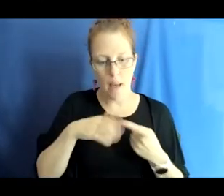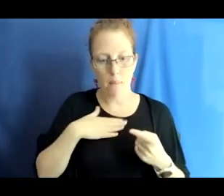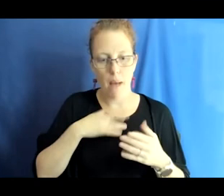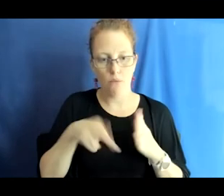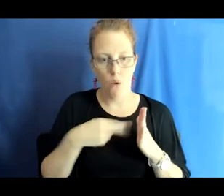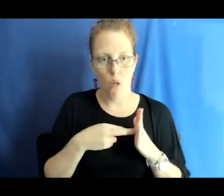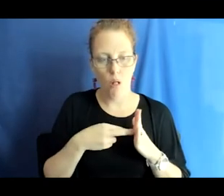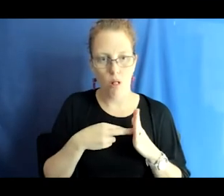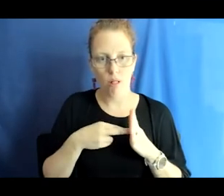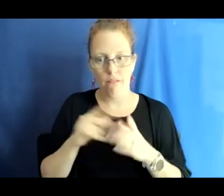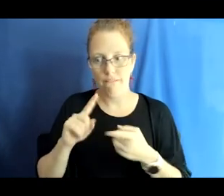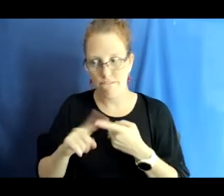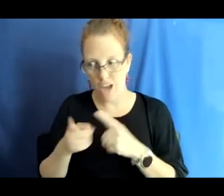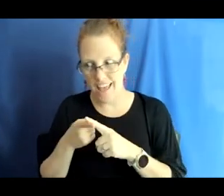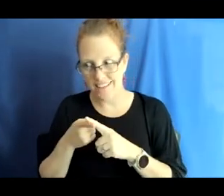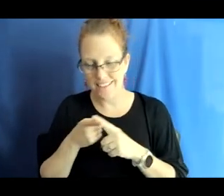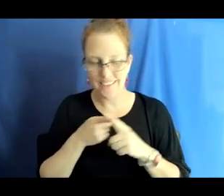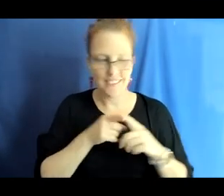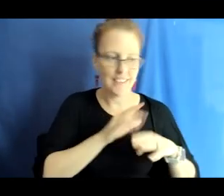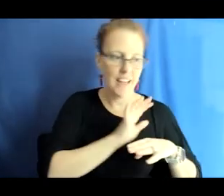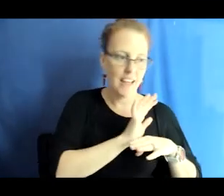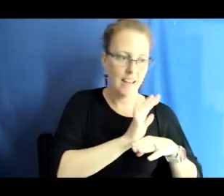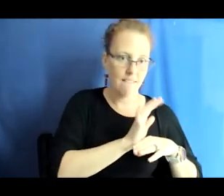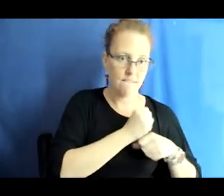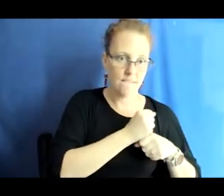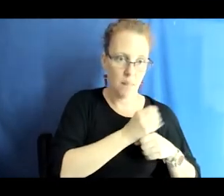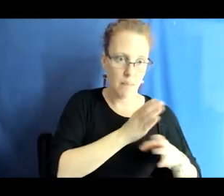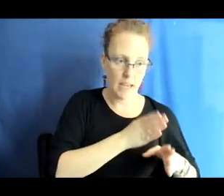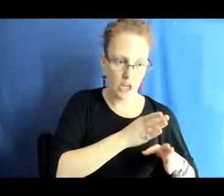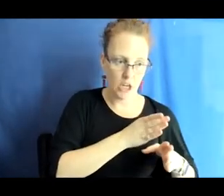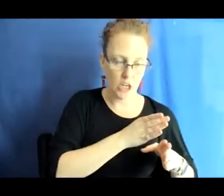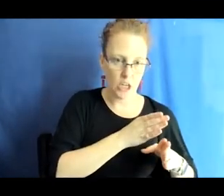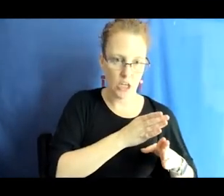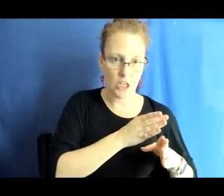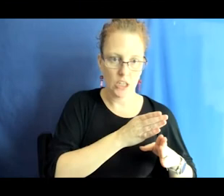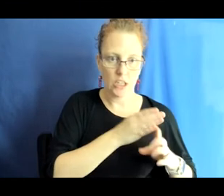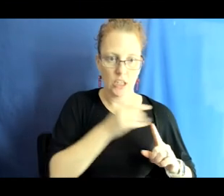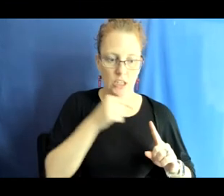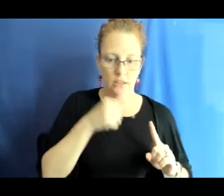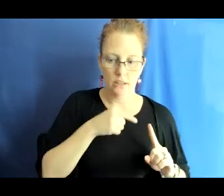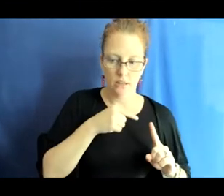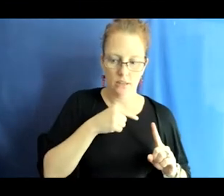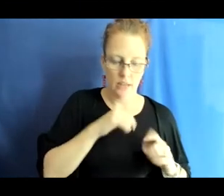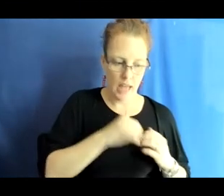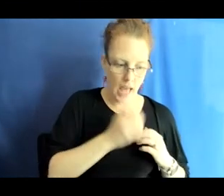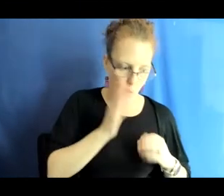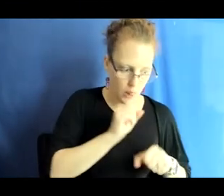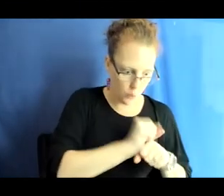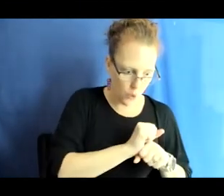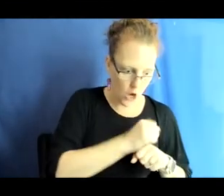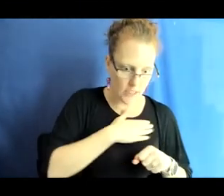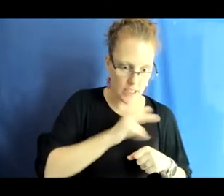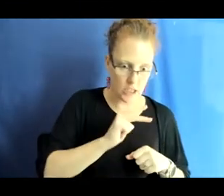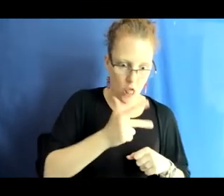also have this like filmmaker that's like, you know, nodding your shoulders, like, oh yeah, how is this going to work? And is this the third, am I in the third act now? It's